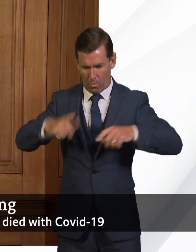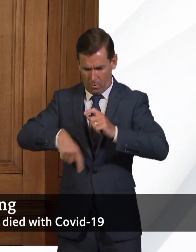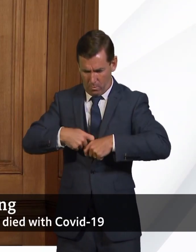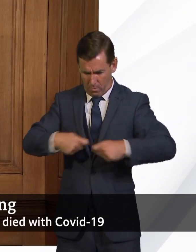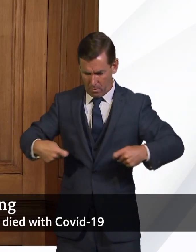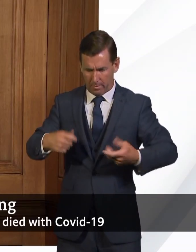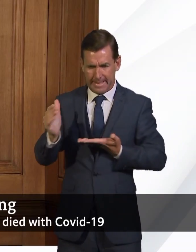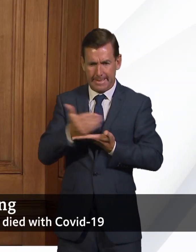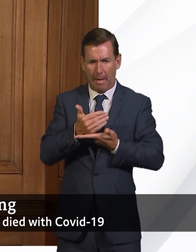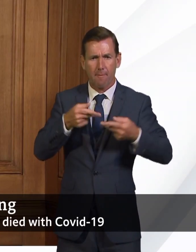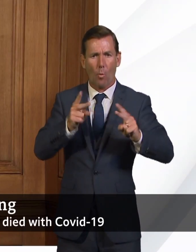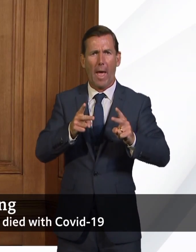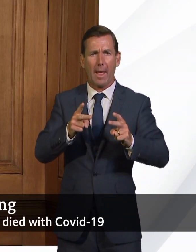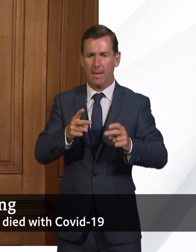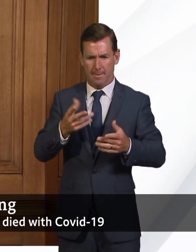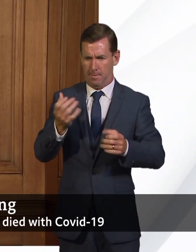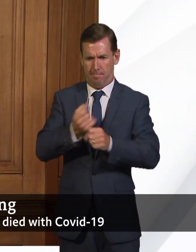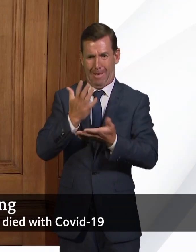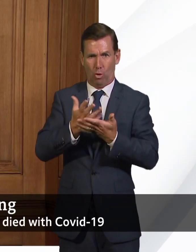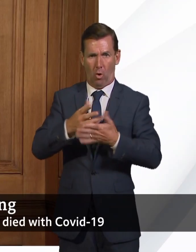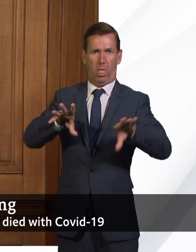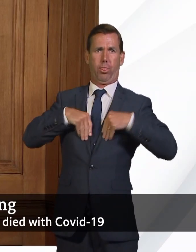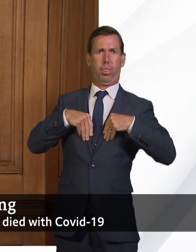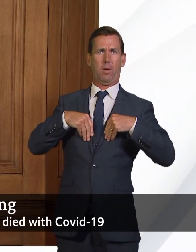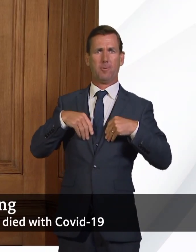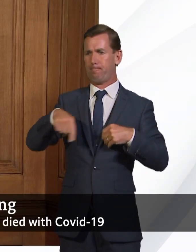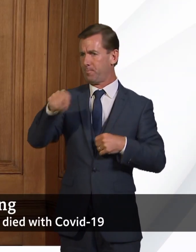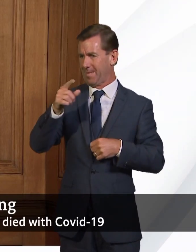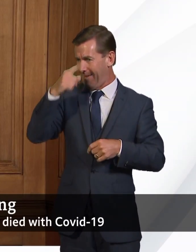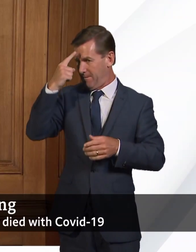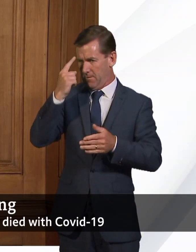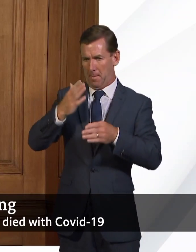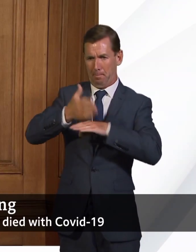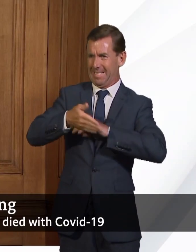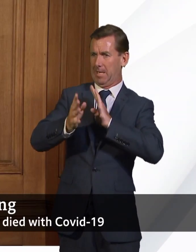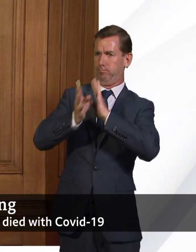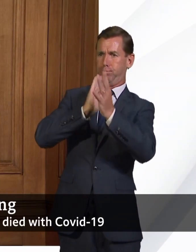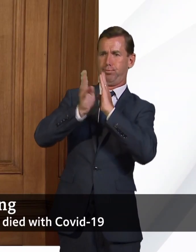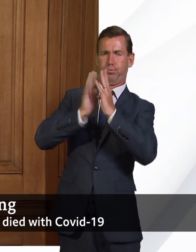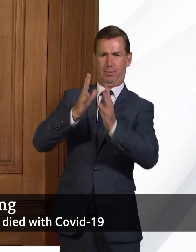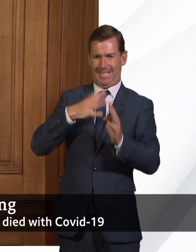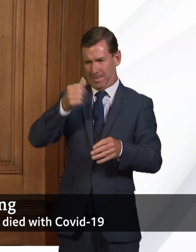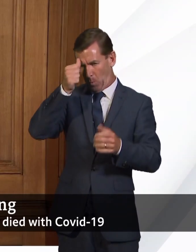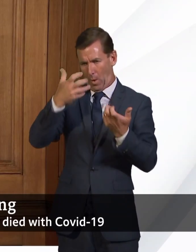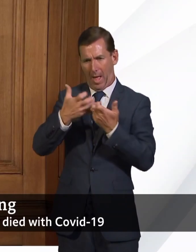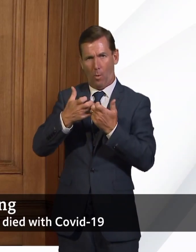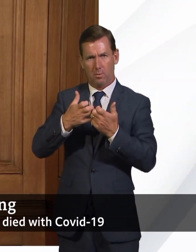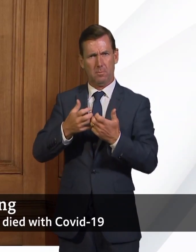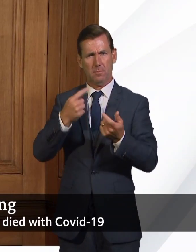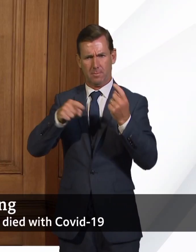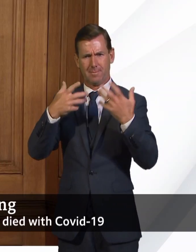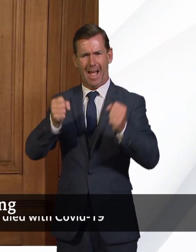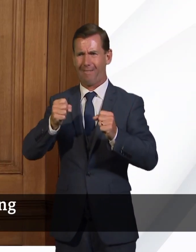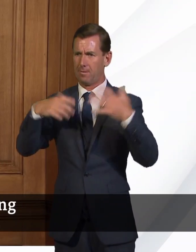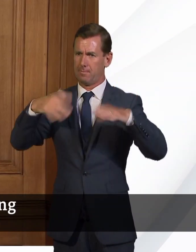to manage social distancing in what can be quite busy areas. And we've got 100% coverage around the country of these super trainers who are going